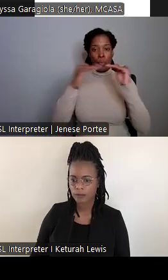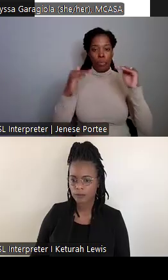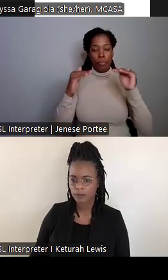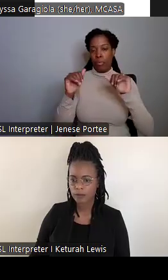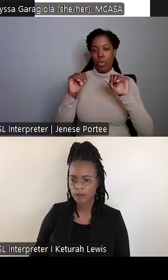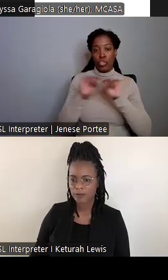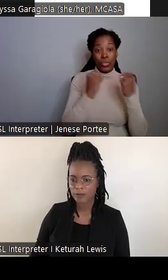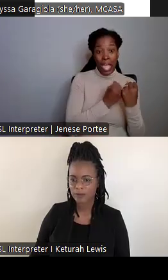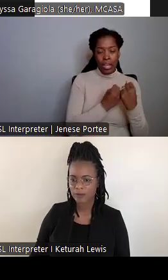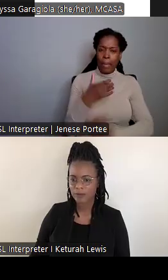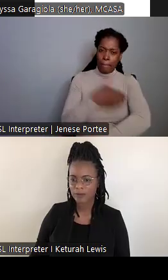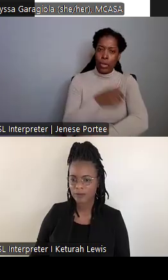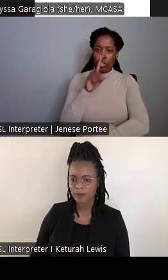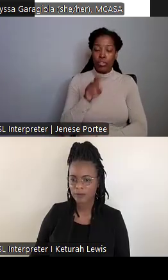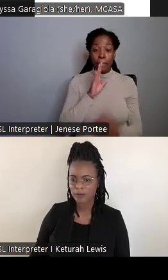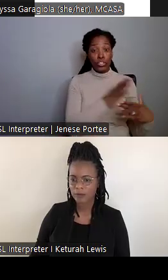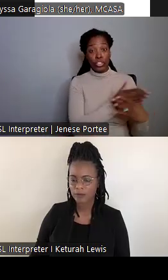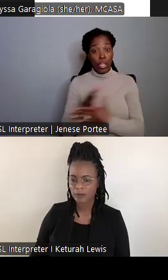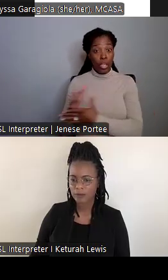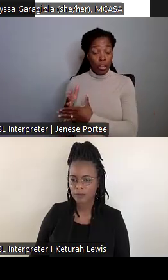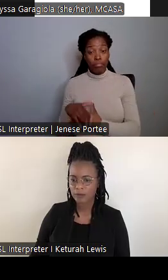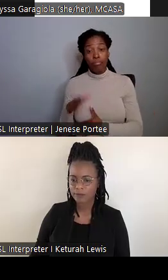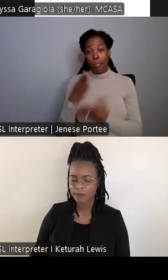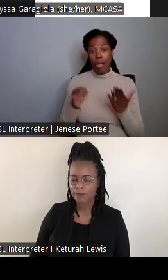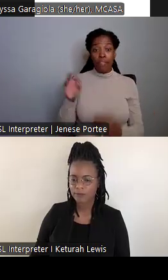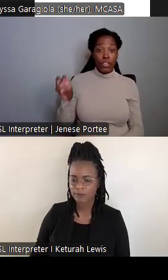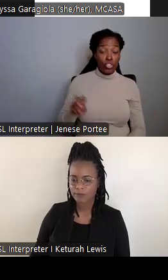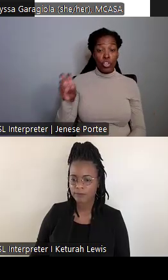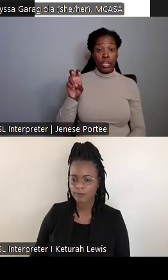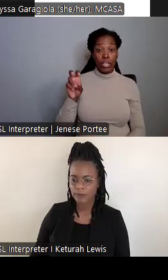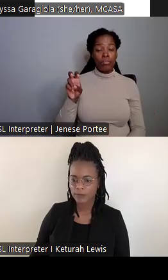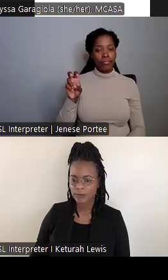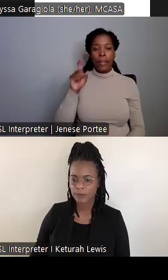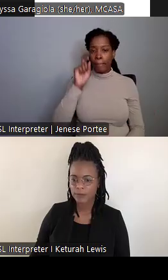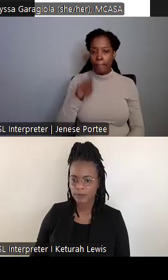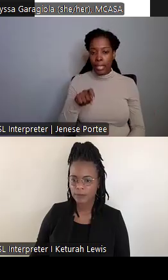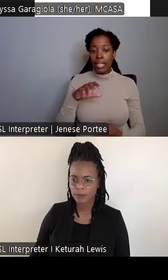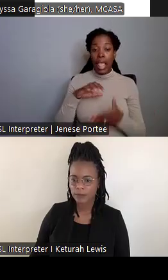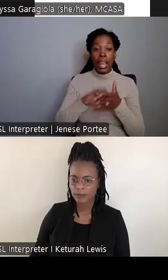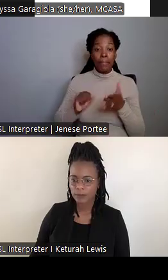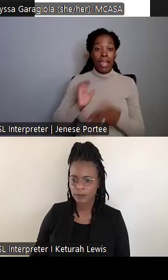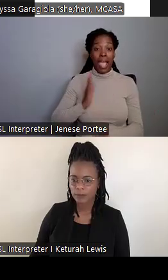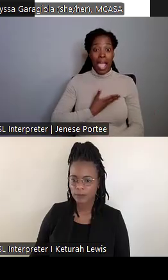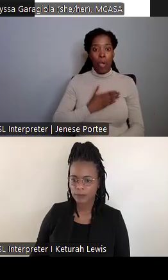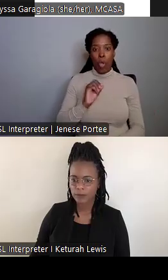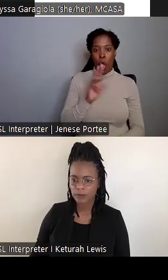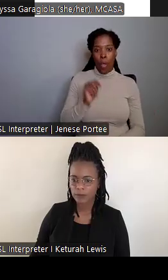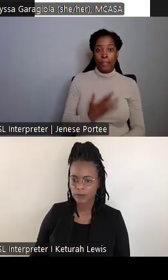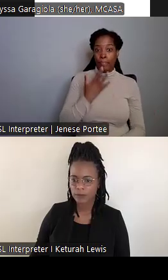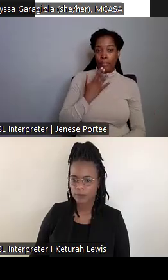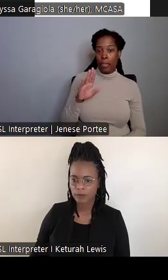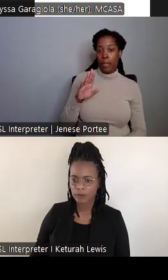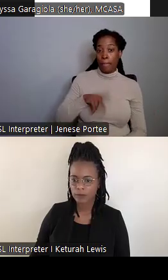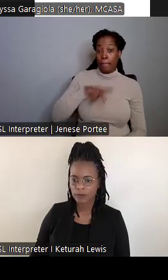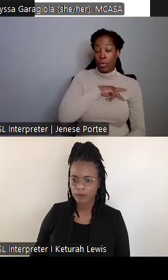this journey in eliminating our personal biases, expanding our personal